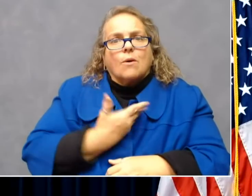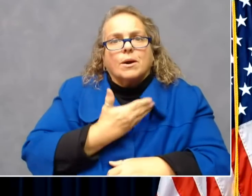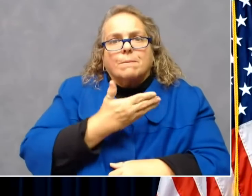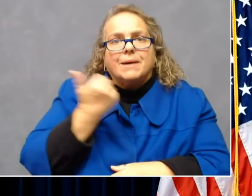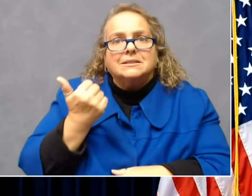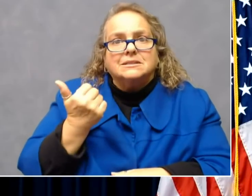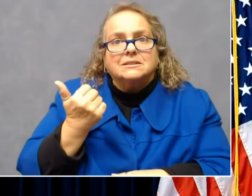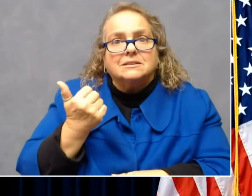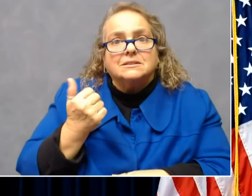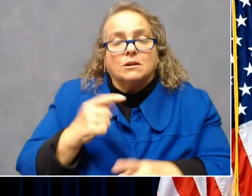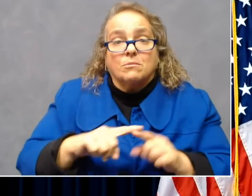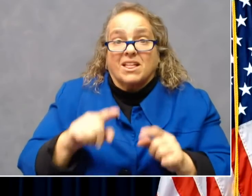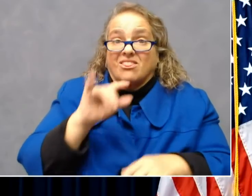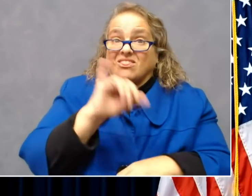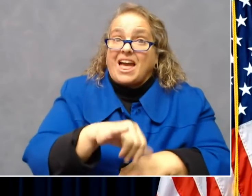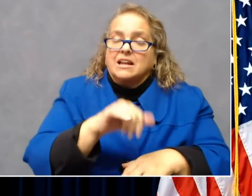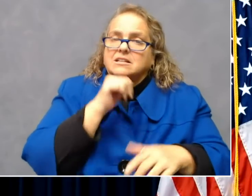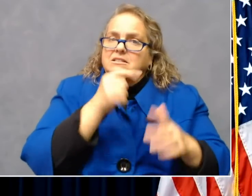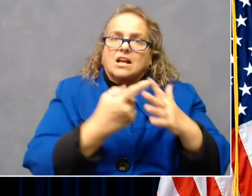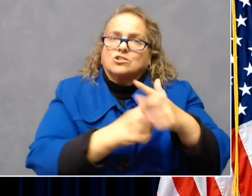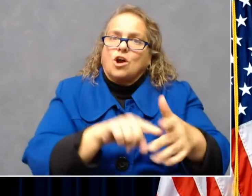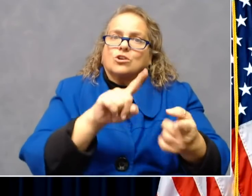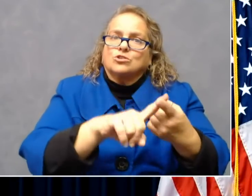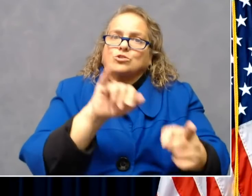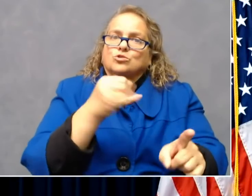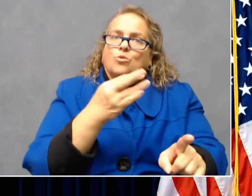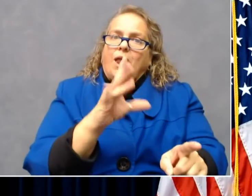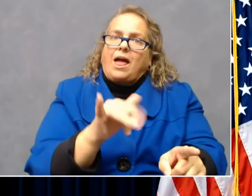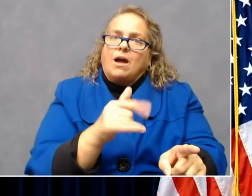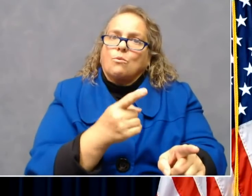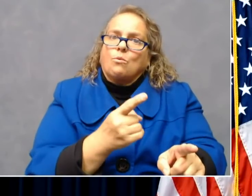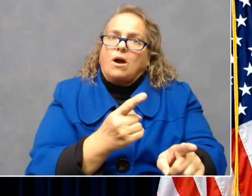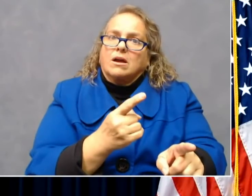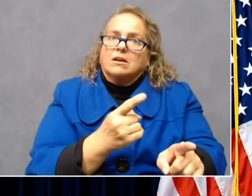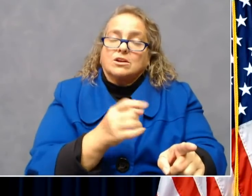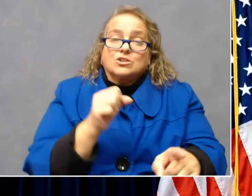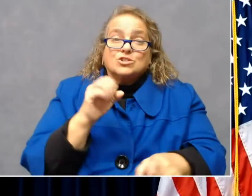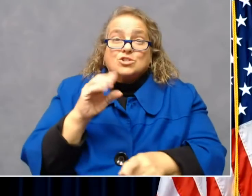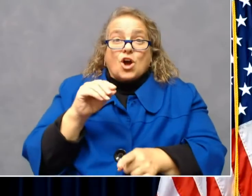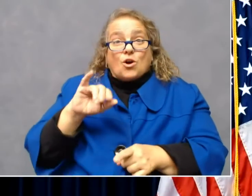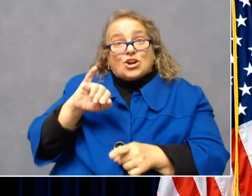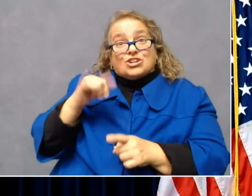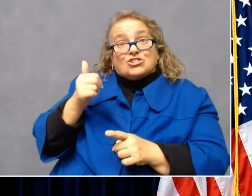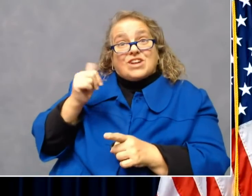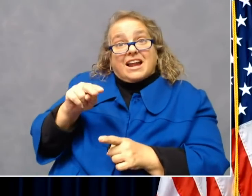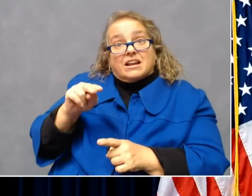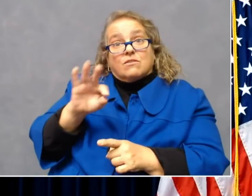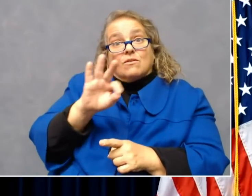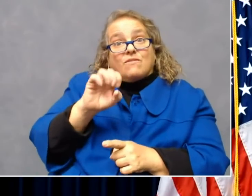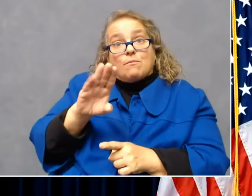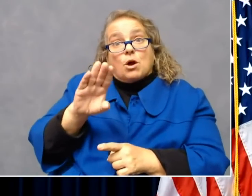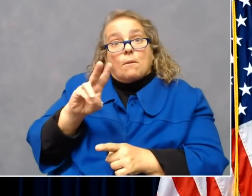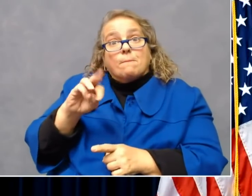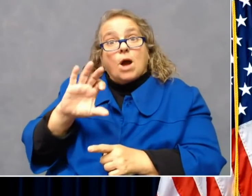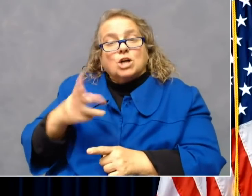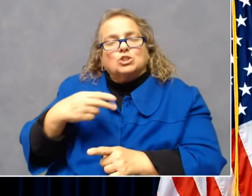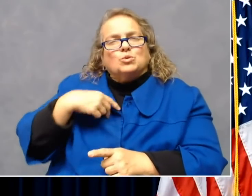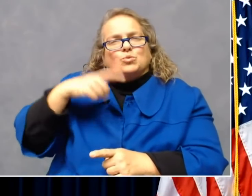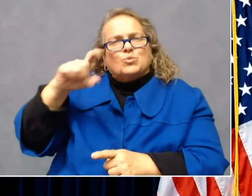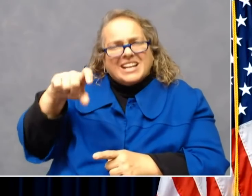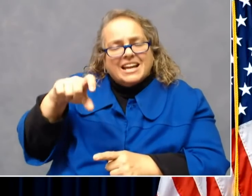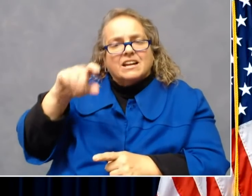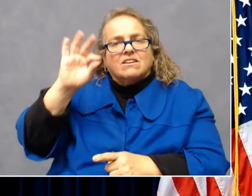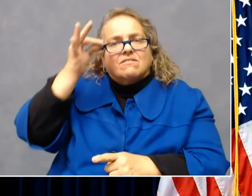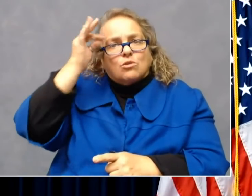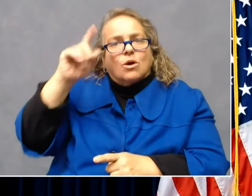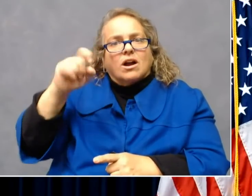March, we need help from this federal government, and just give us the same help that you were when the virus was previously